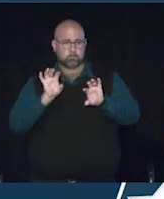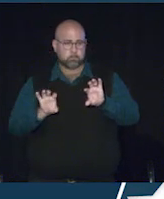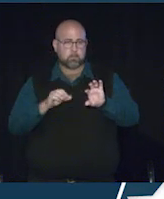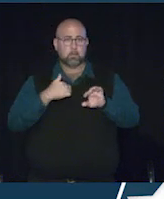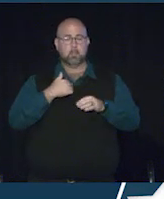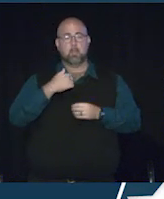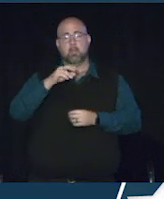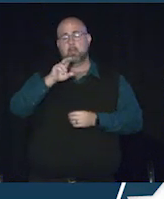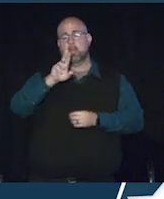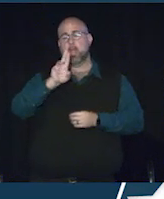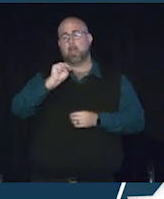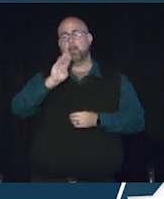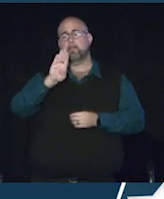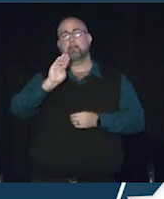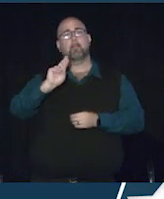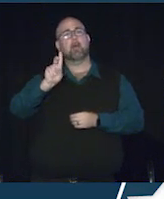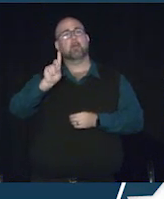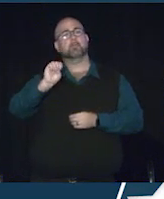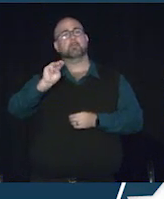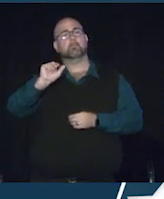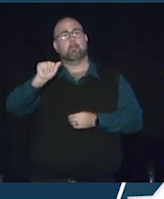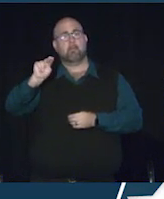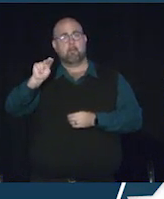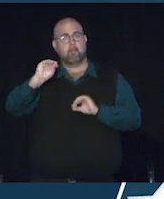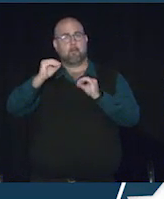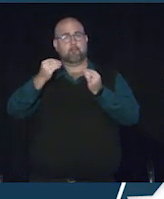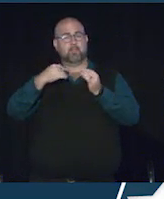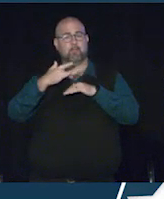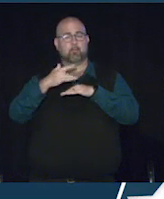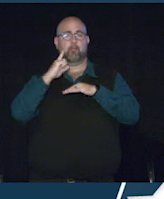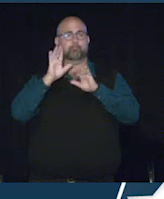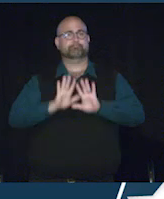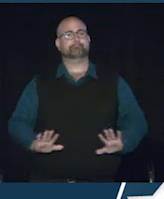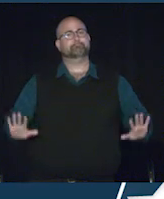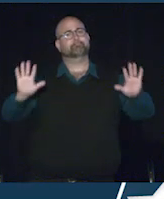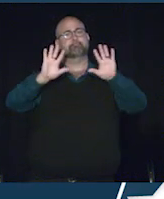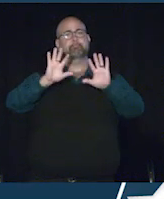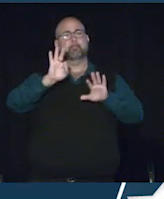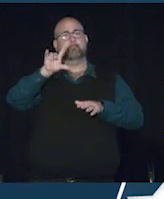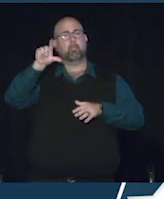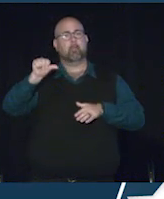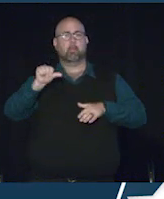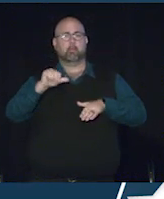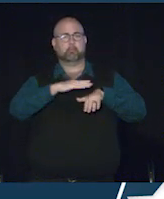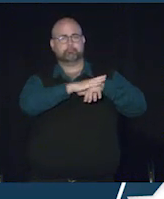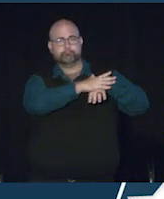the Ombudsman office that's available for the whole state of Florida.